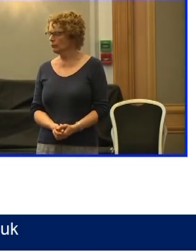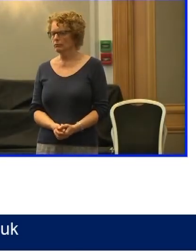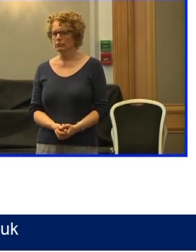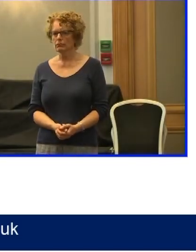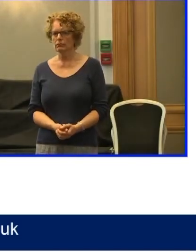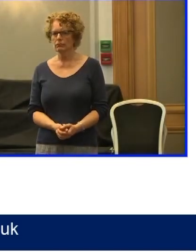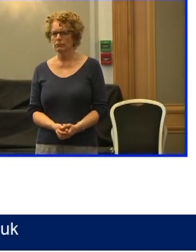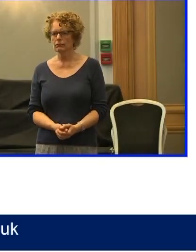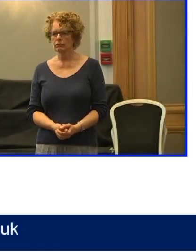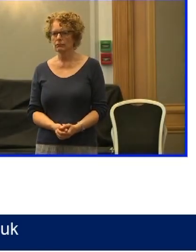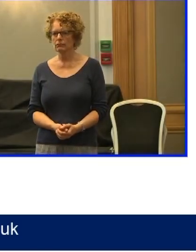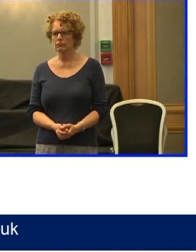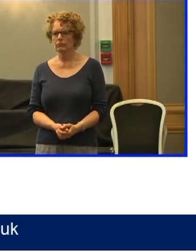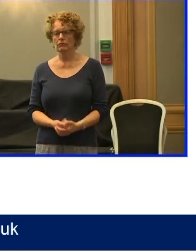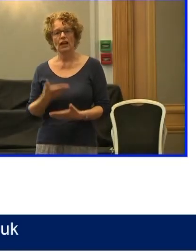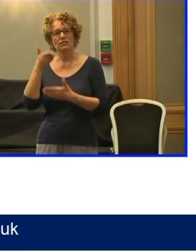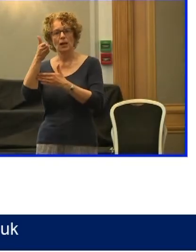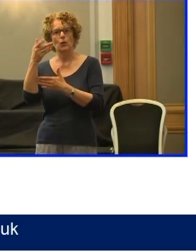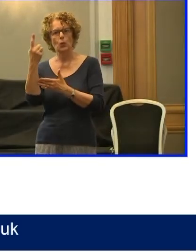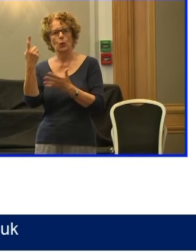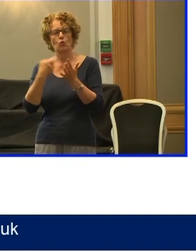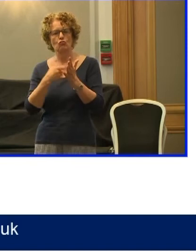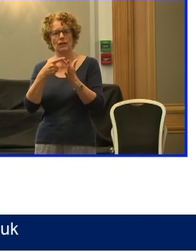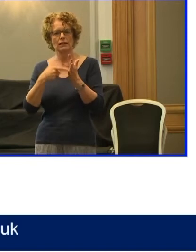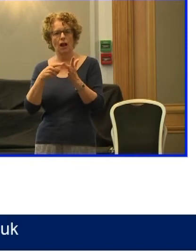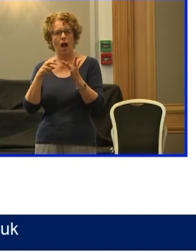So, signposting to Retina UK.